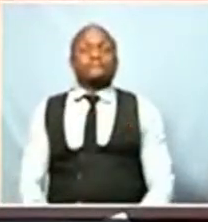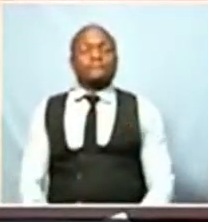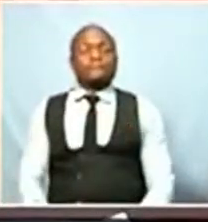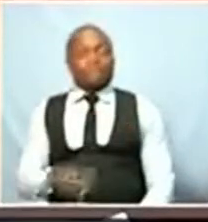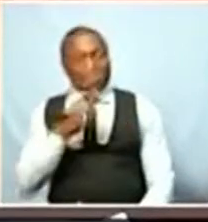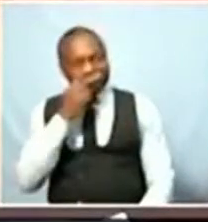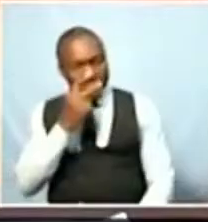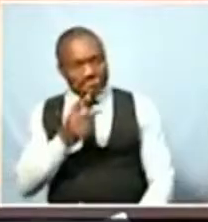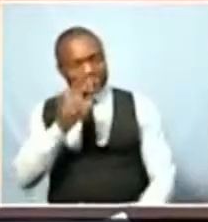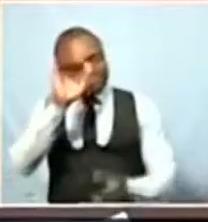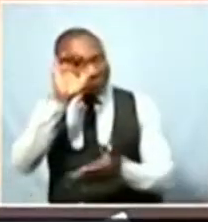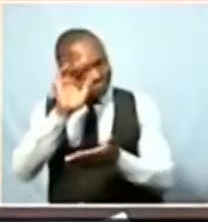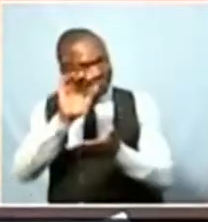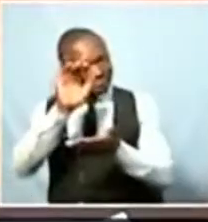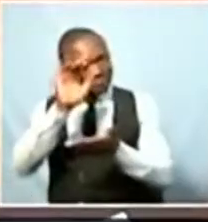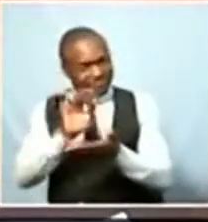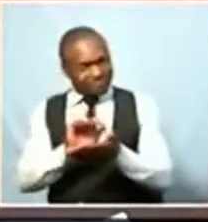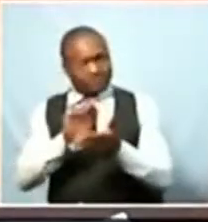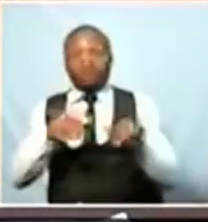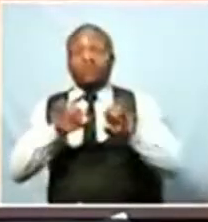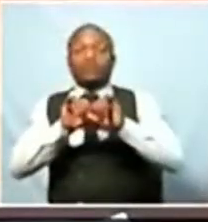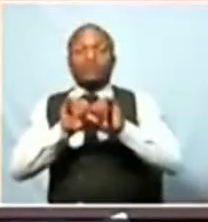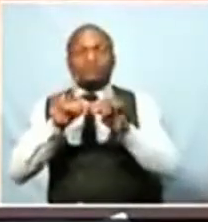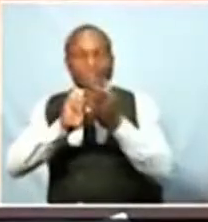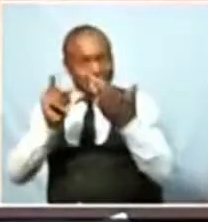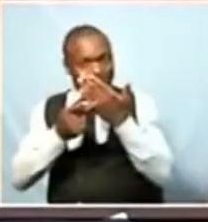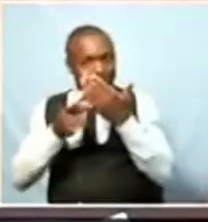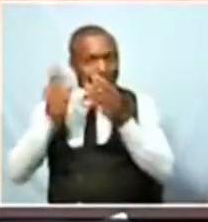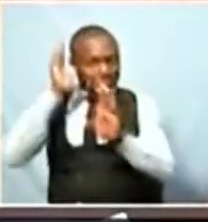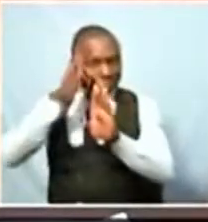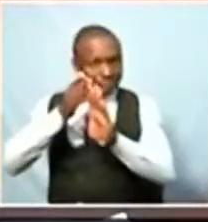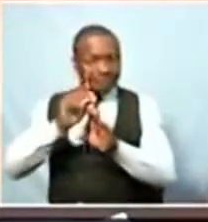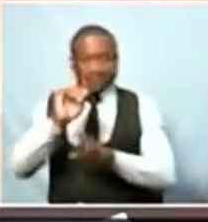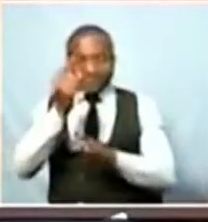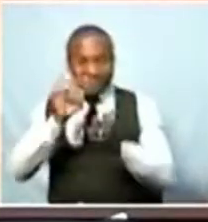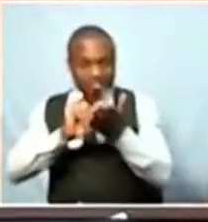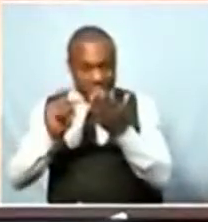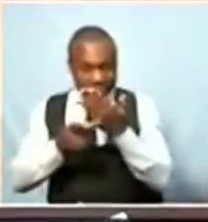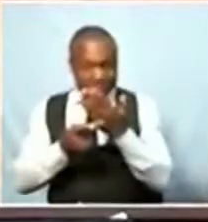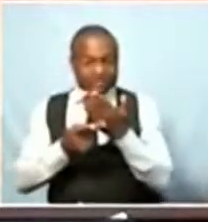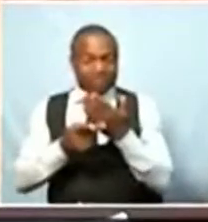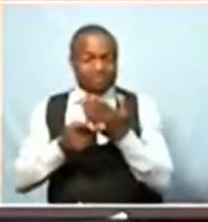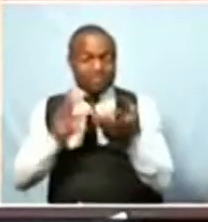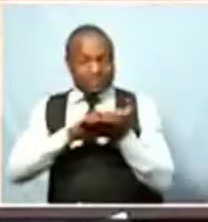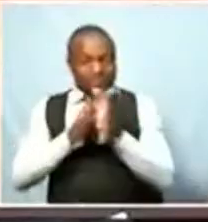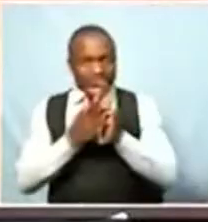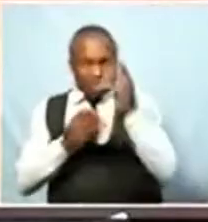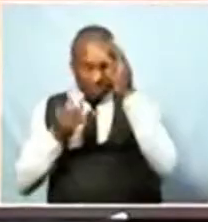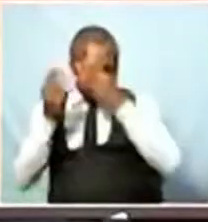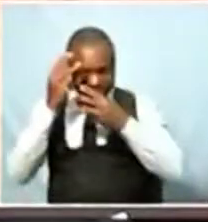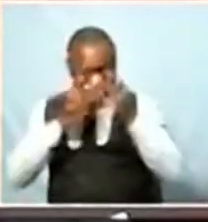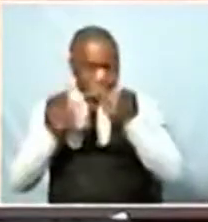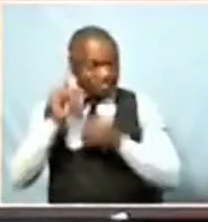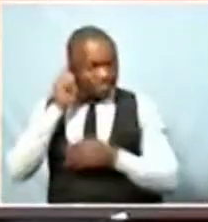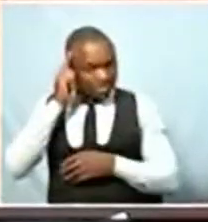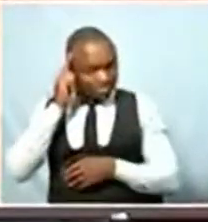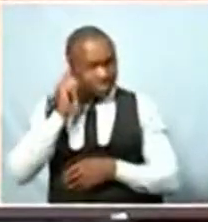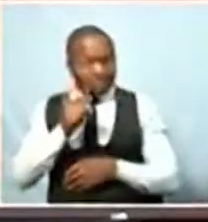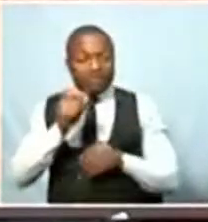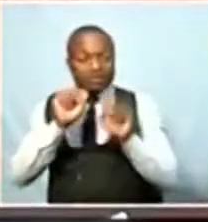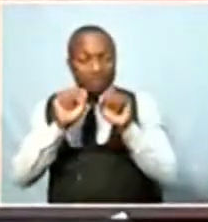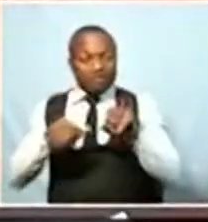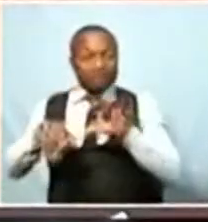see reductions in key programs, particularly in the first program, we get worried, because we think that would